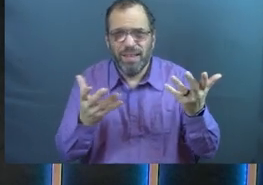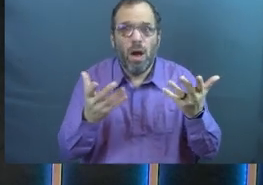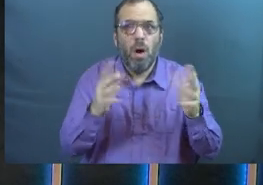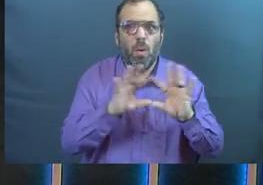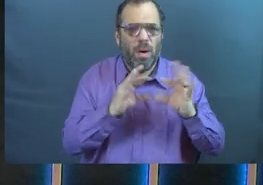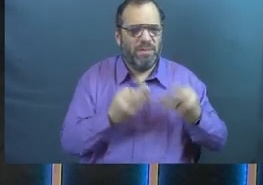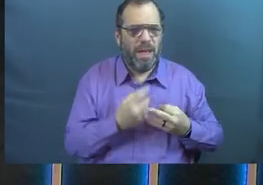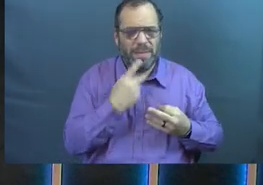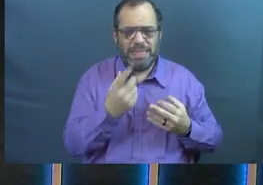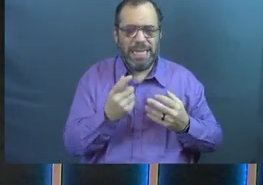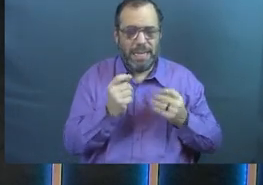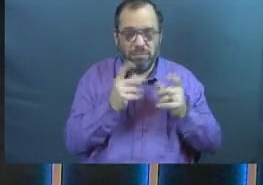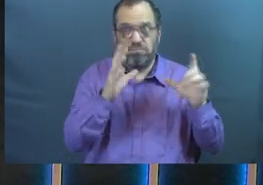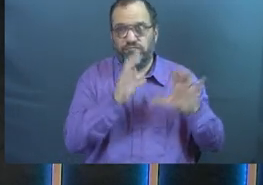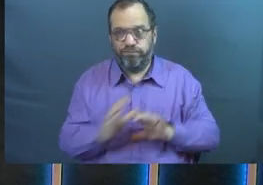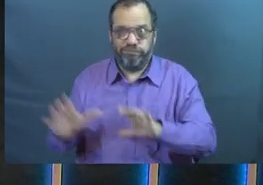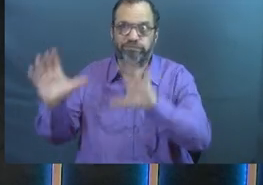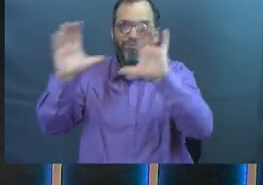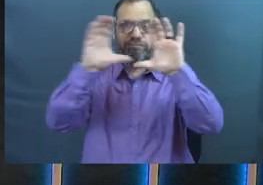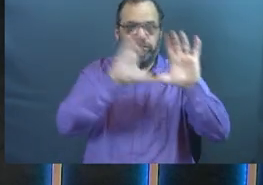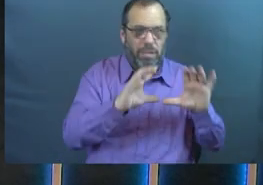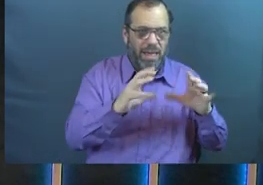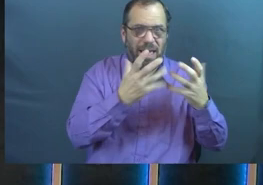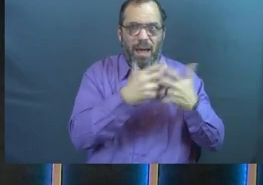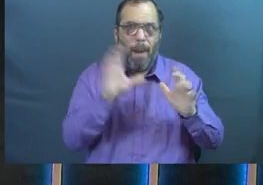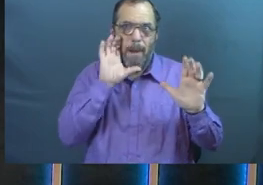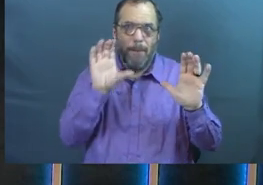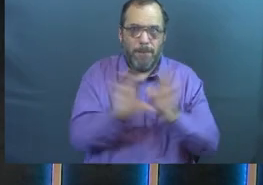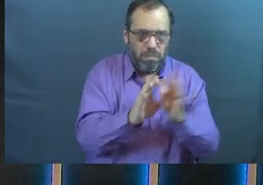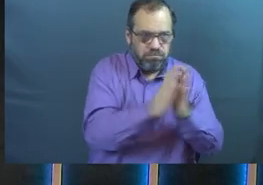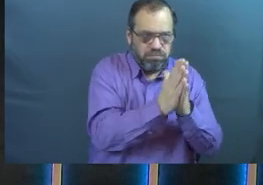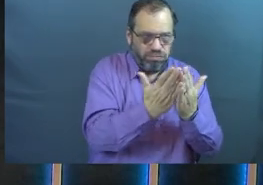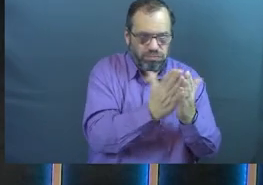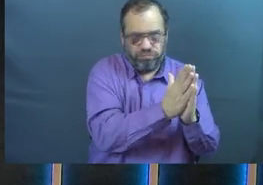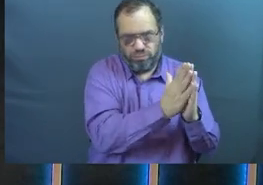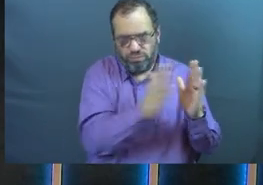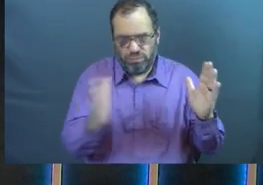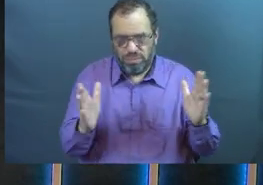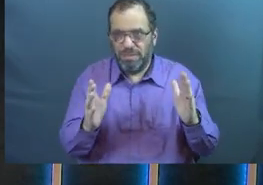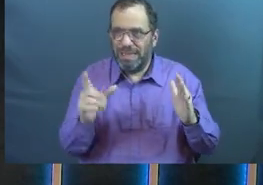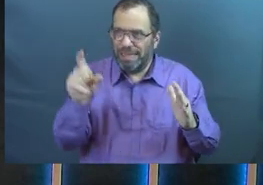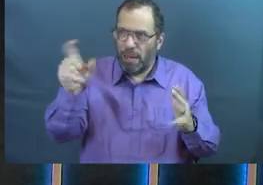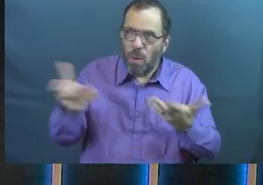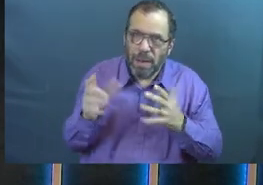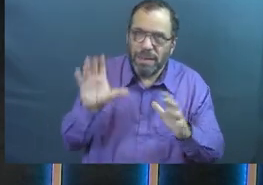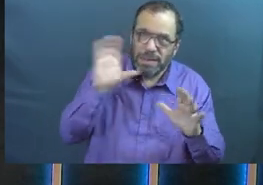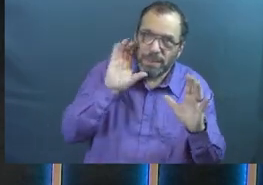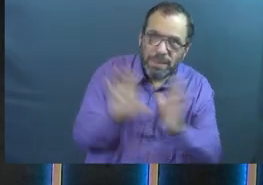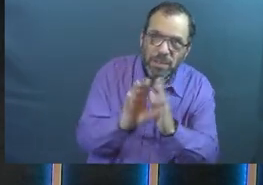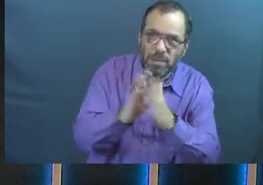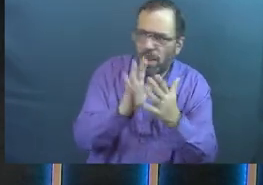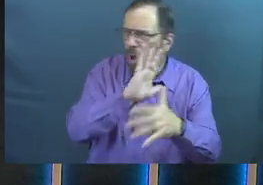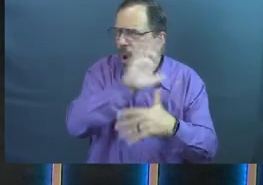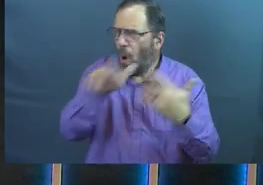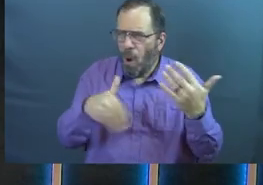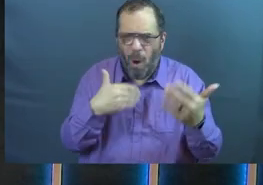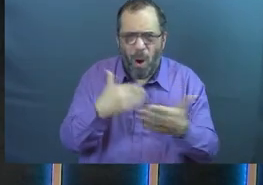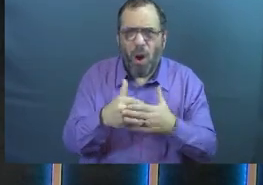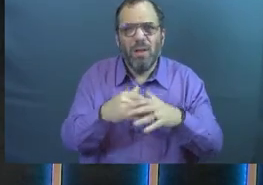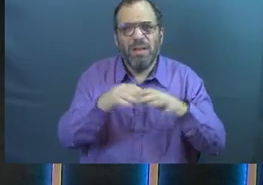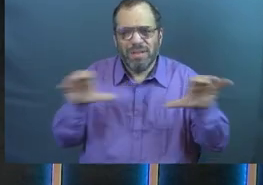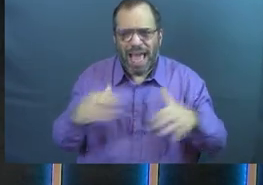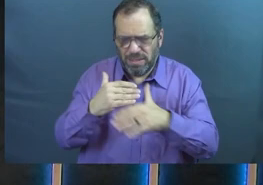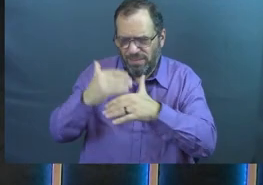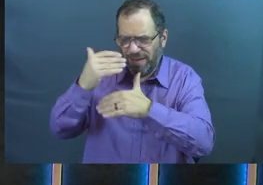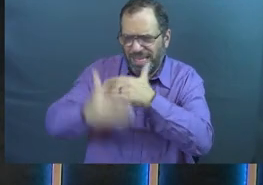one family member stayed up super late trying to put this photo book together for somebody else that really needed it. And all of these acts